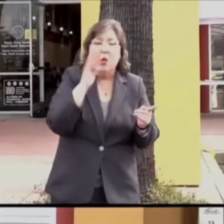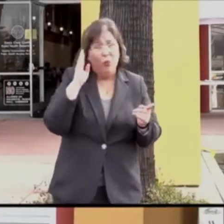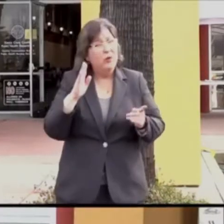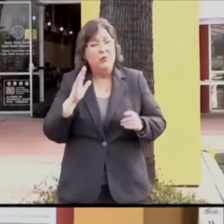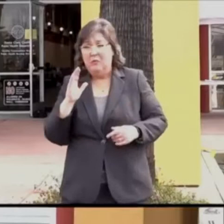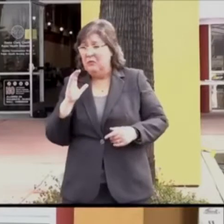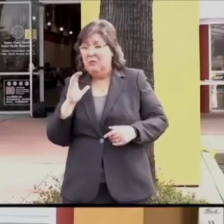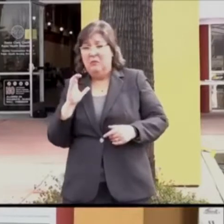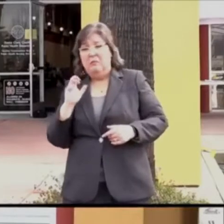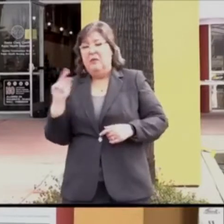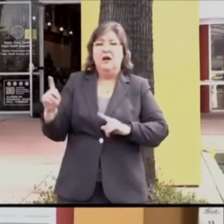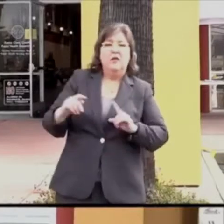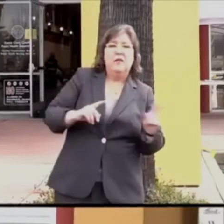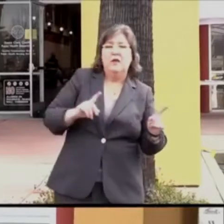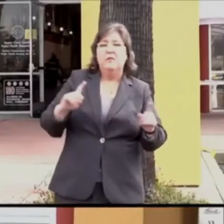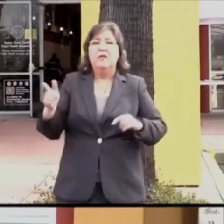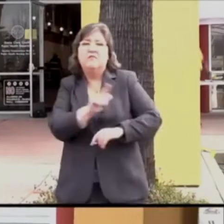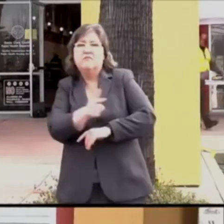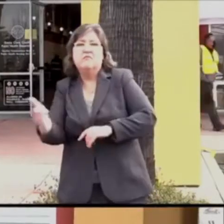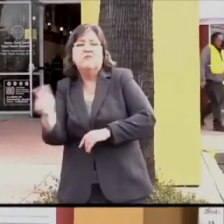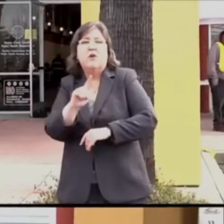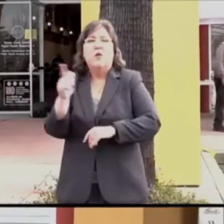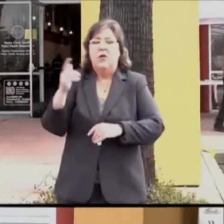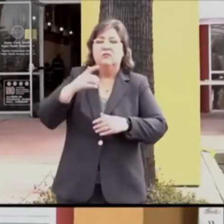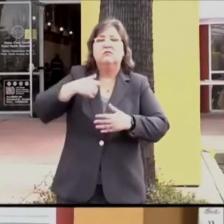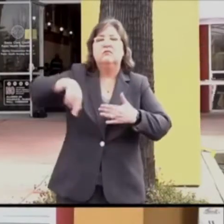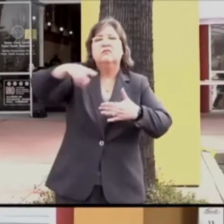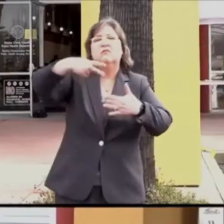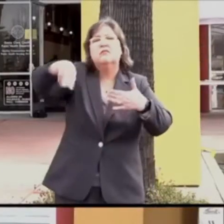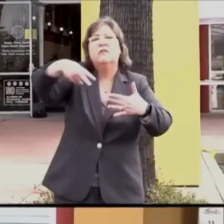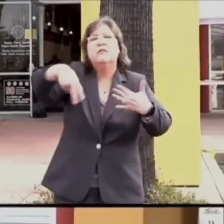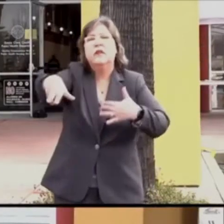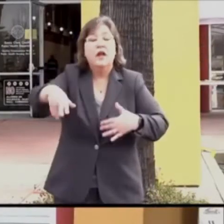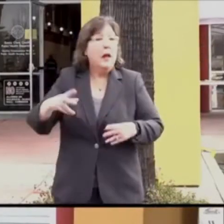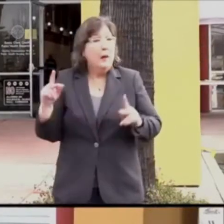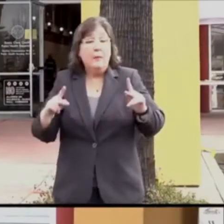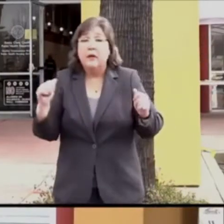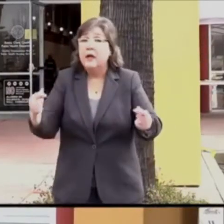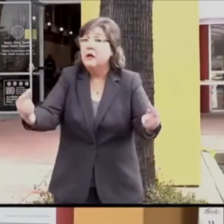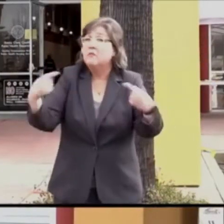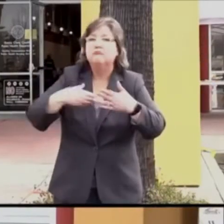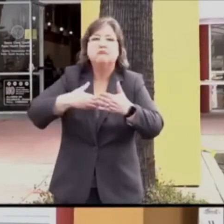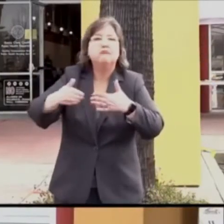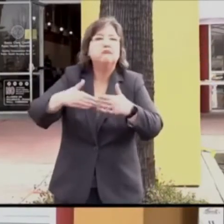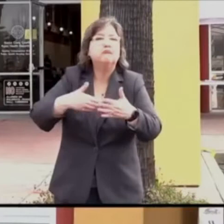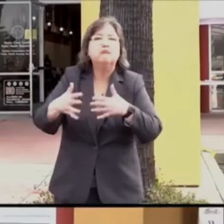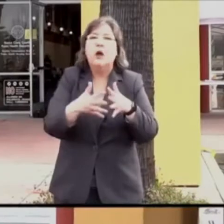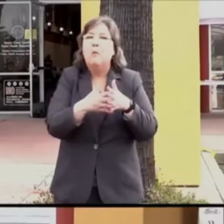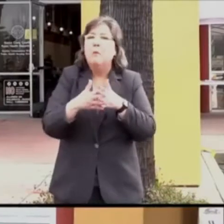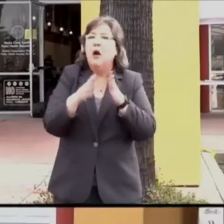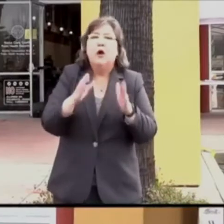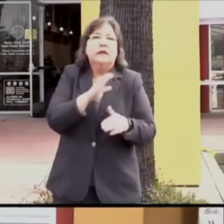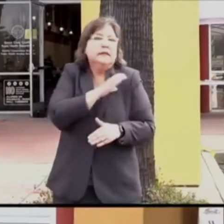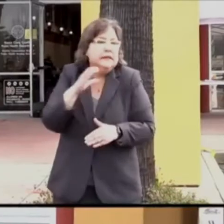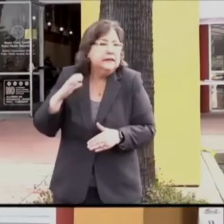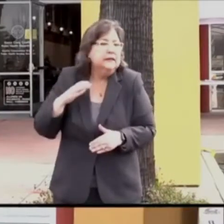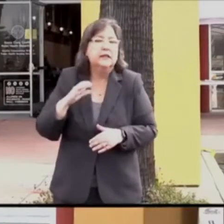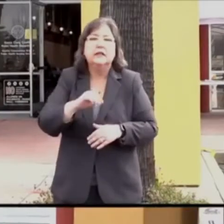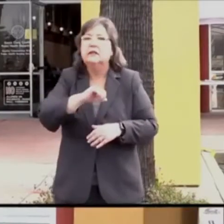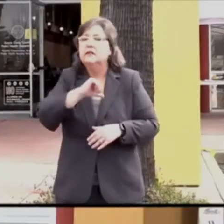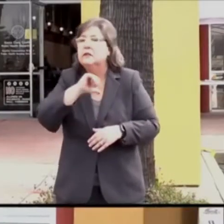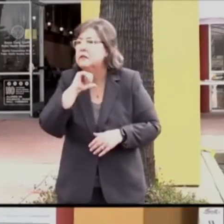is eligible, regardless of insurance or immigration status, and regardless of where they receive their health care. We know that